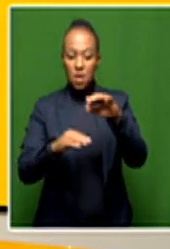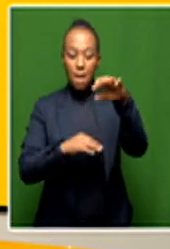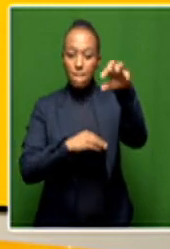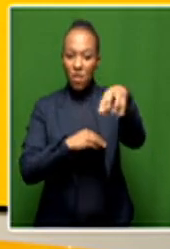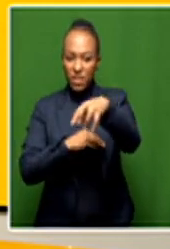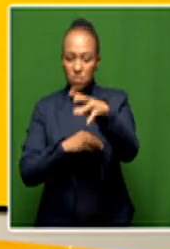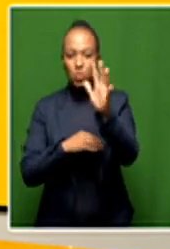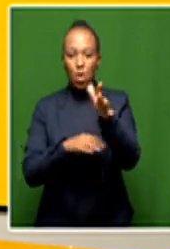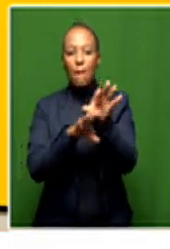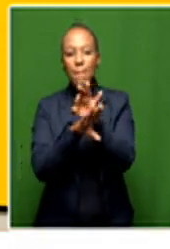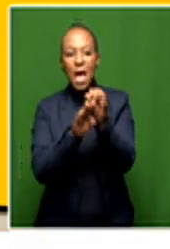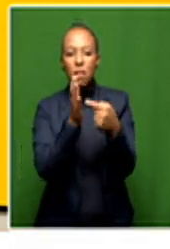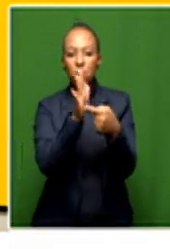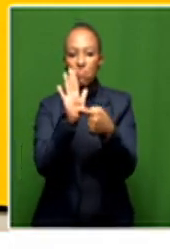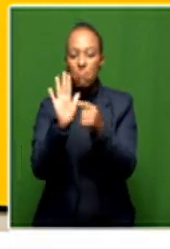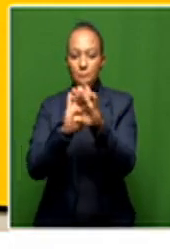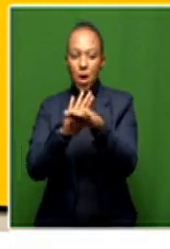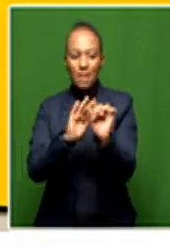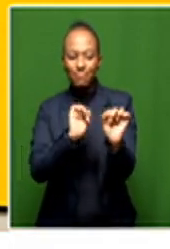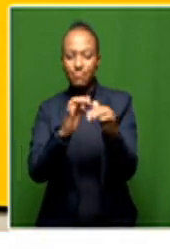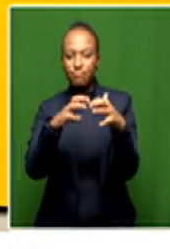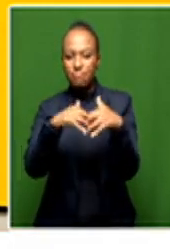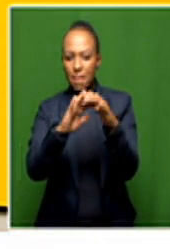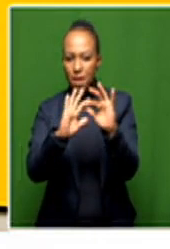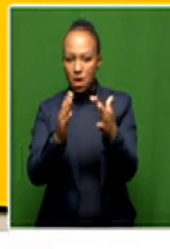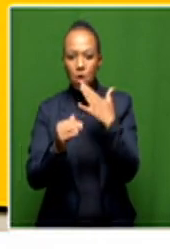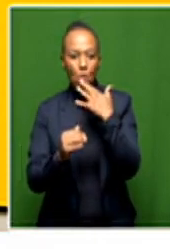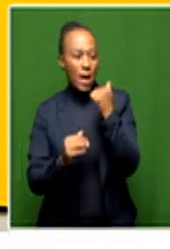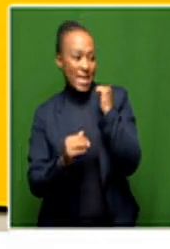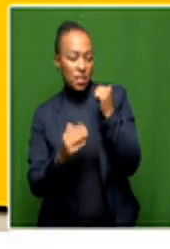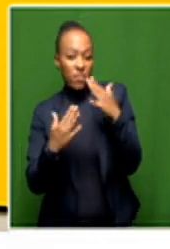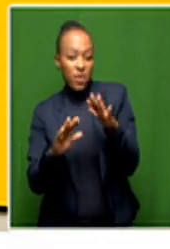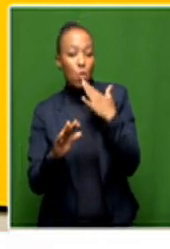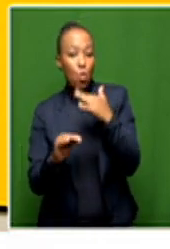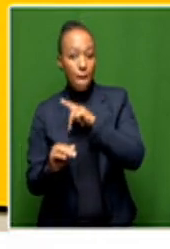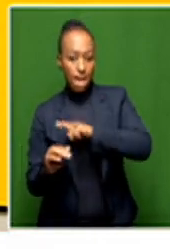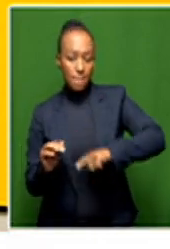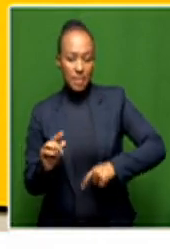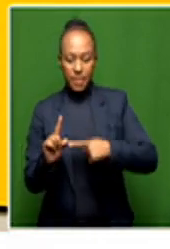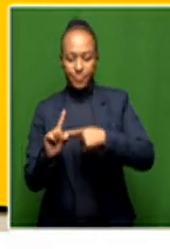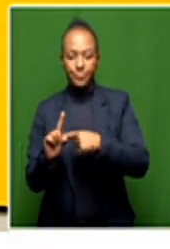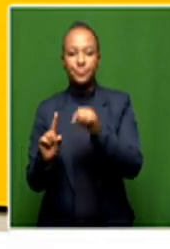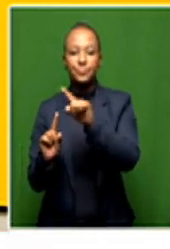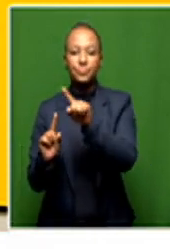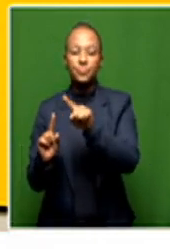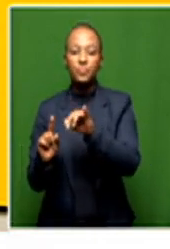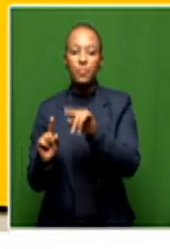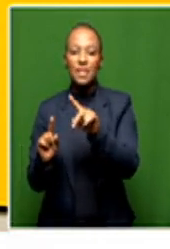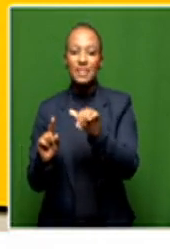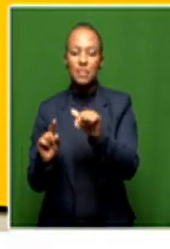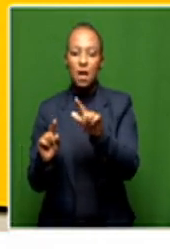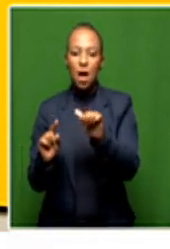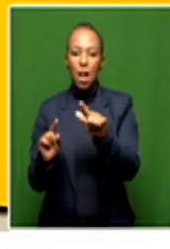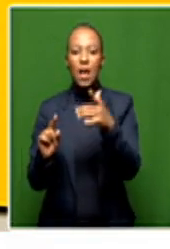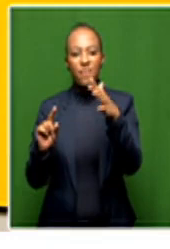give details of their programs. Yesterday, KwaZulu-Natal Premier Sihle Zikalala presented his province's distribution process. He identified